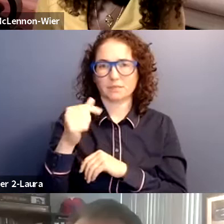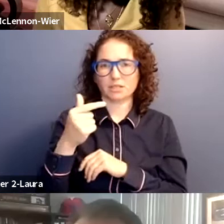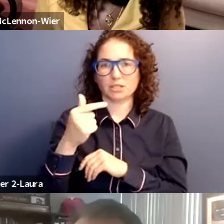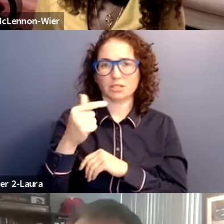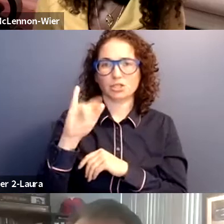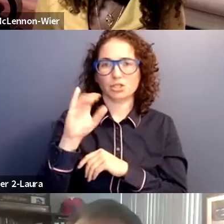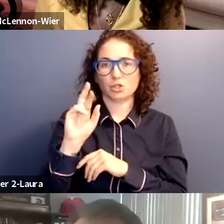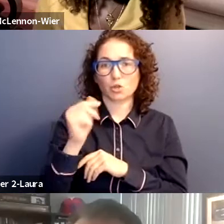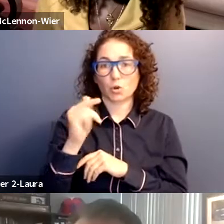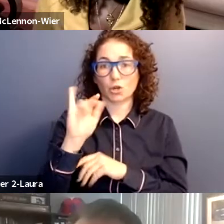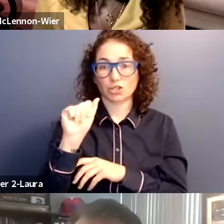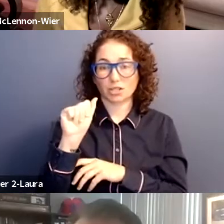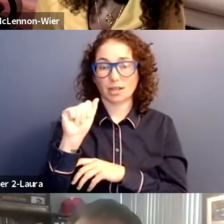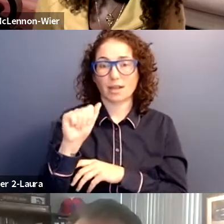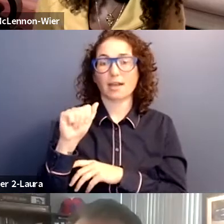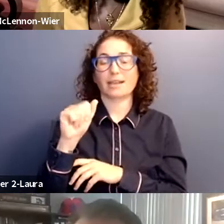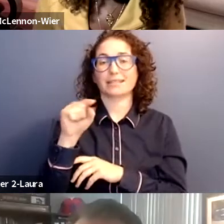state dash Pilling,